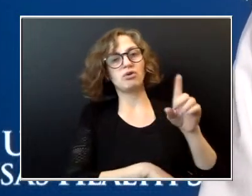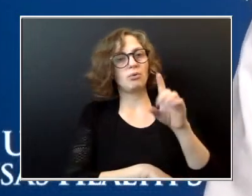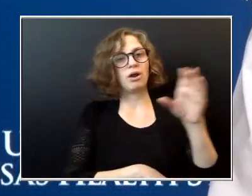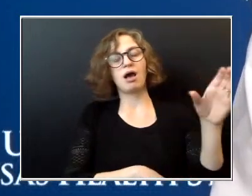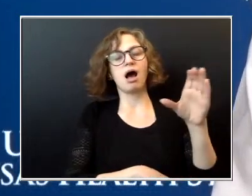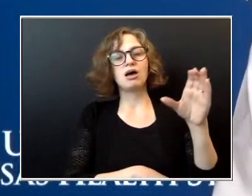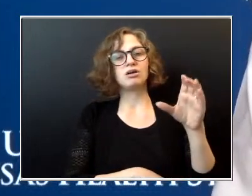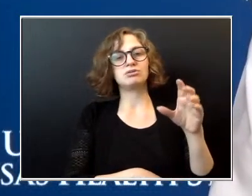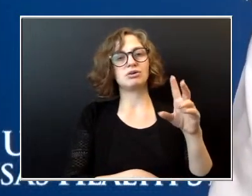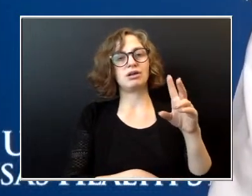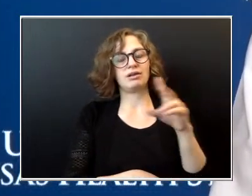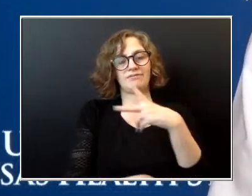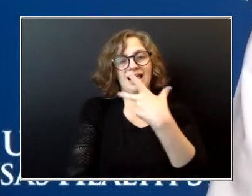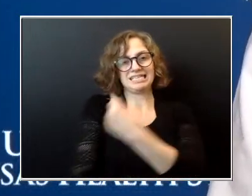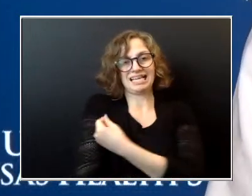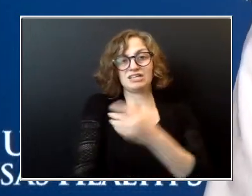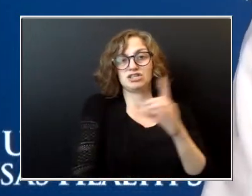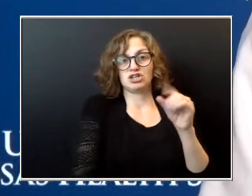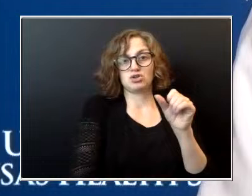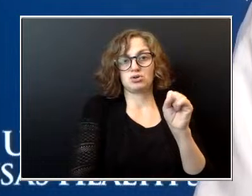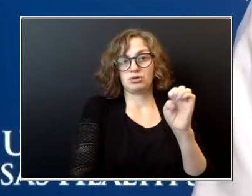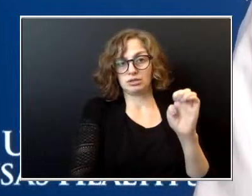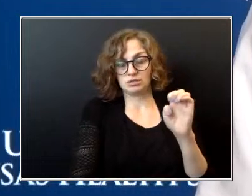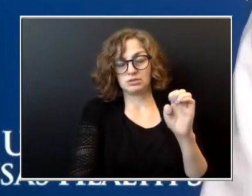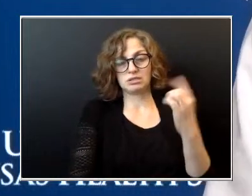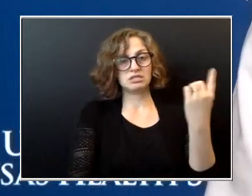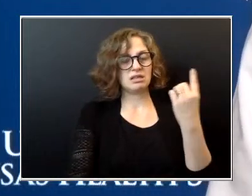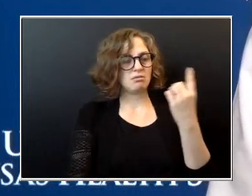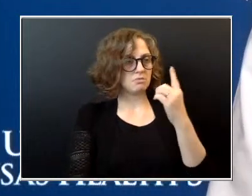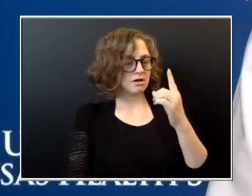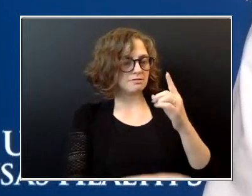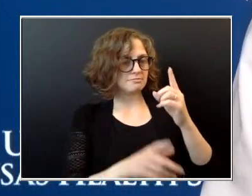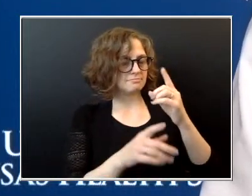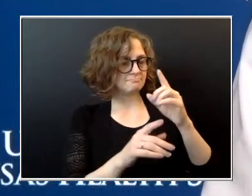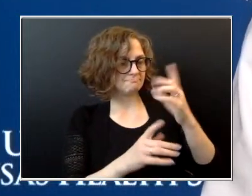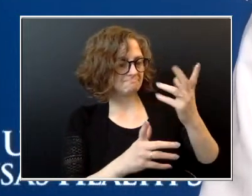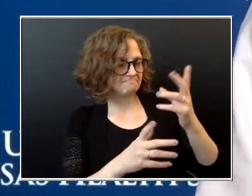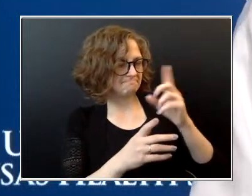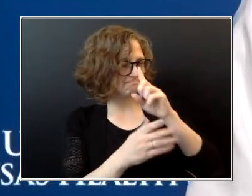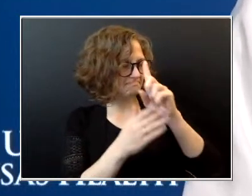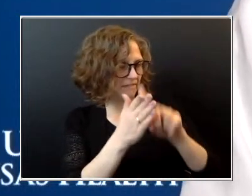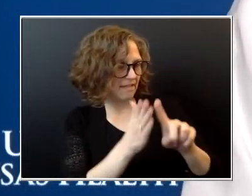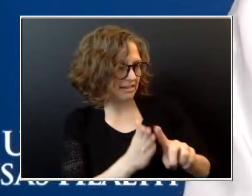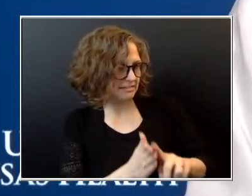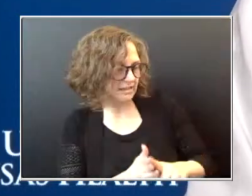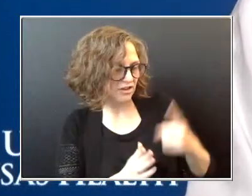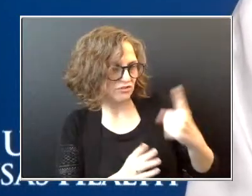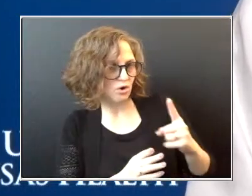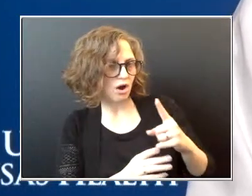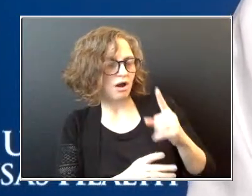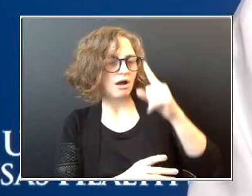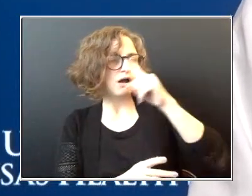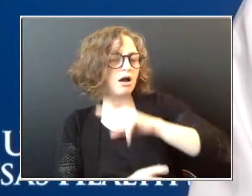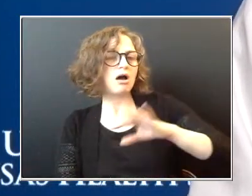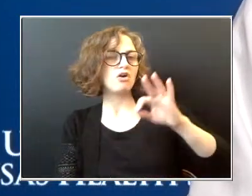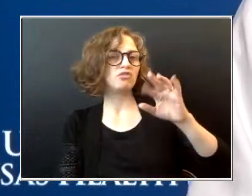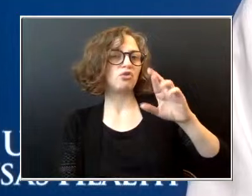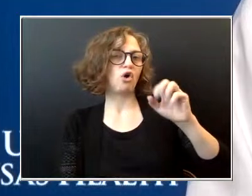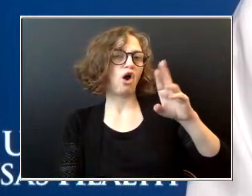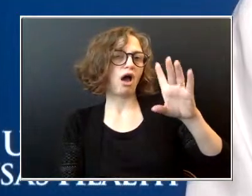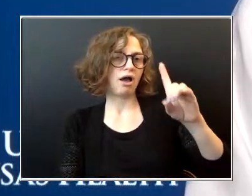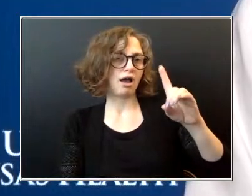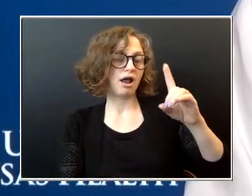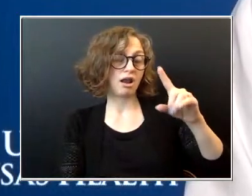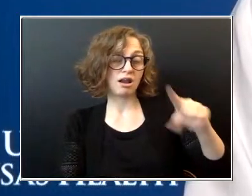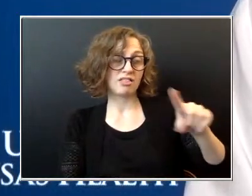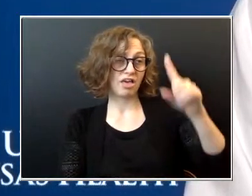because they thought he was selling vaccination cards to people. The investigation for fraud turned up